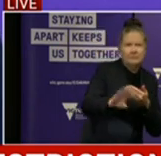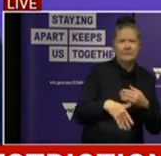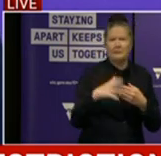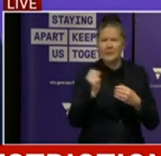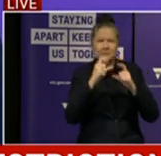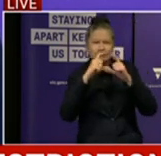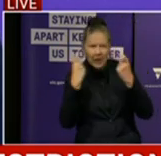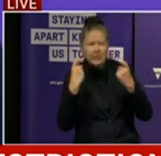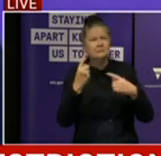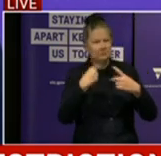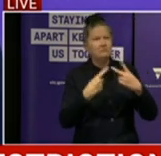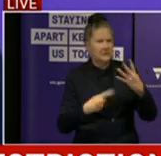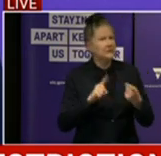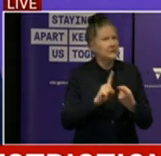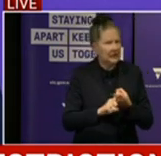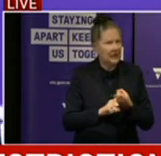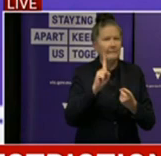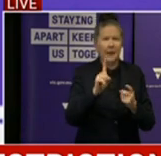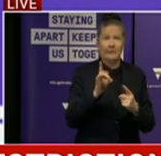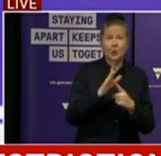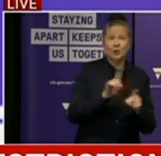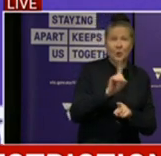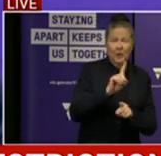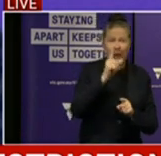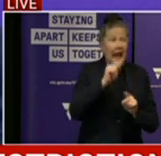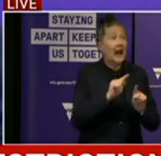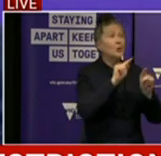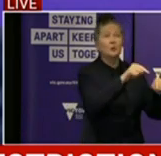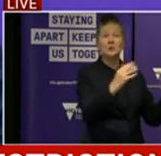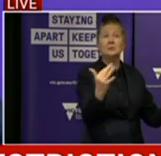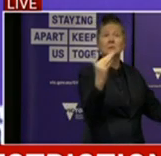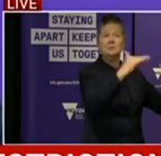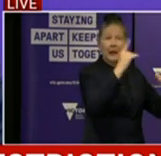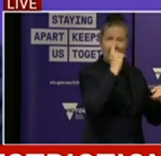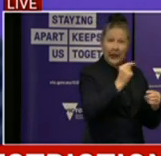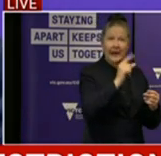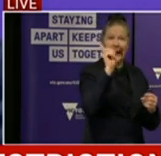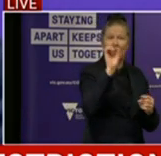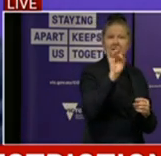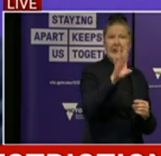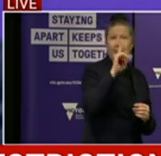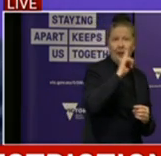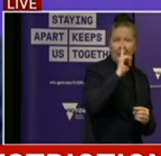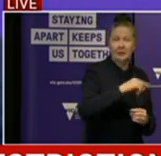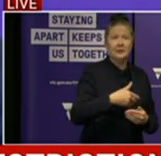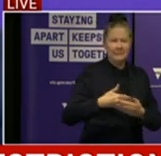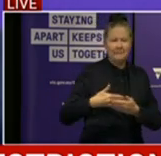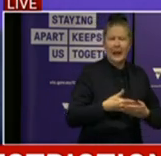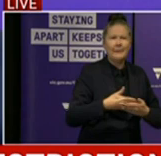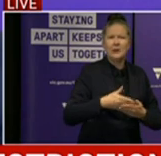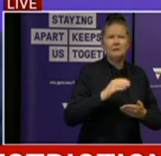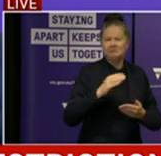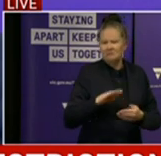of that nature. But the key changes include outdoor gathering limits will increase to 10 people. Infants under 12 months are not included